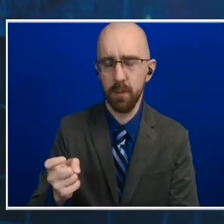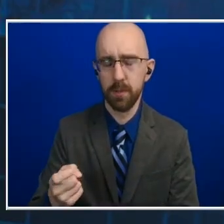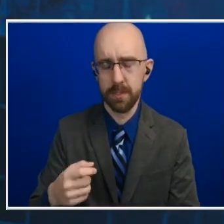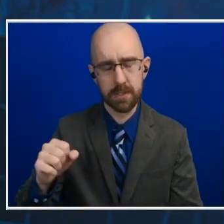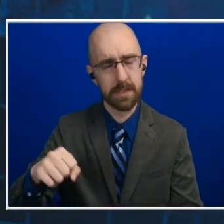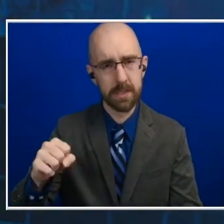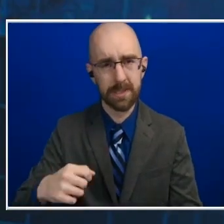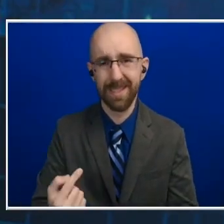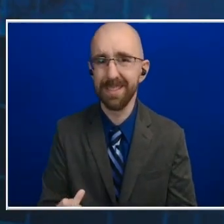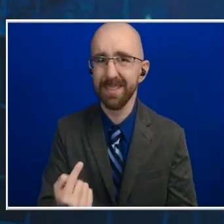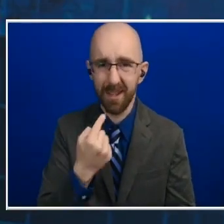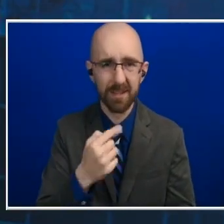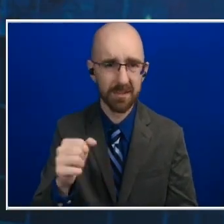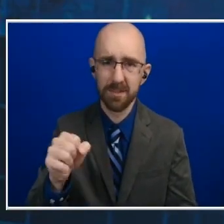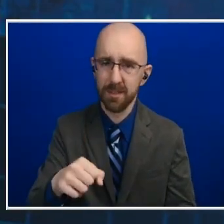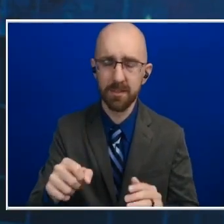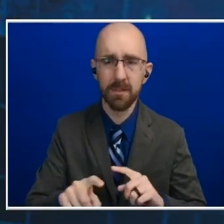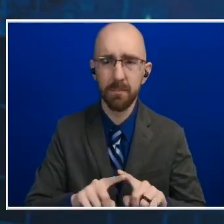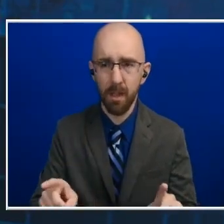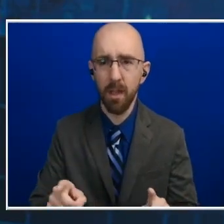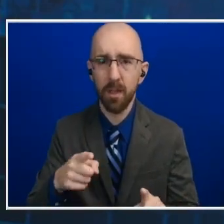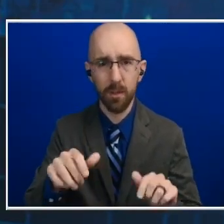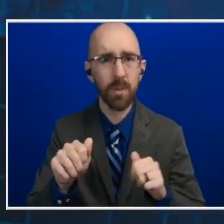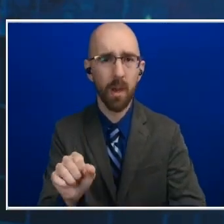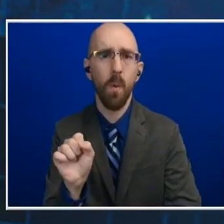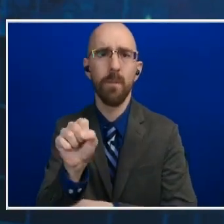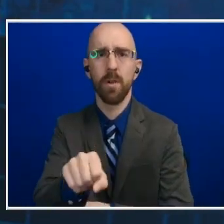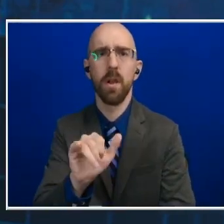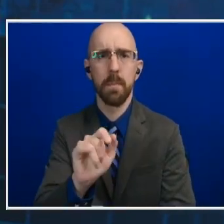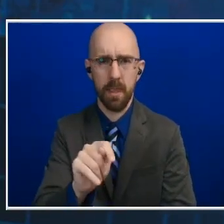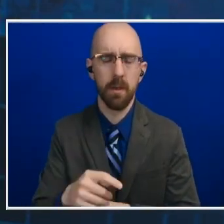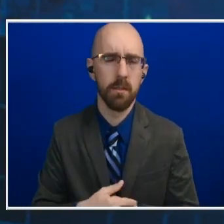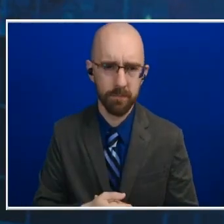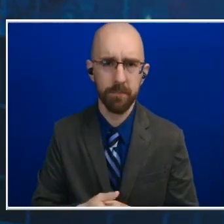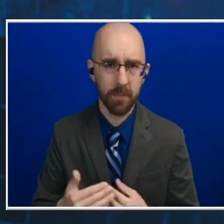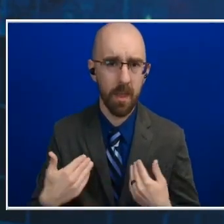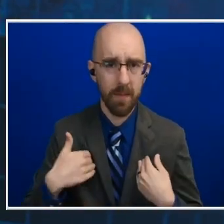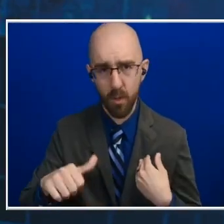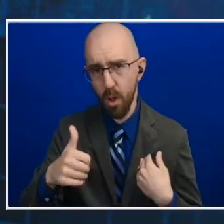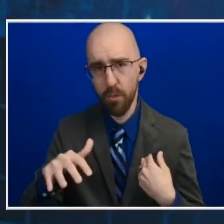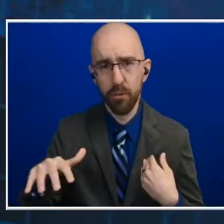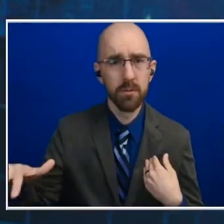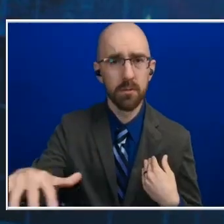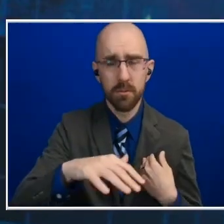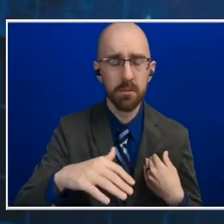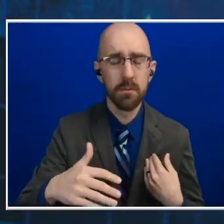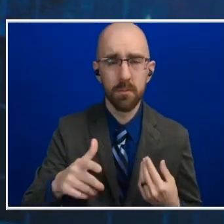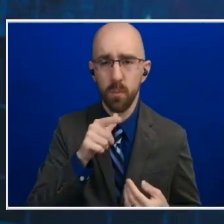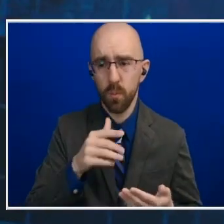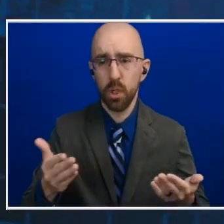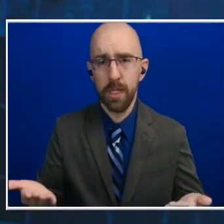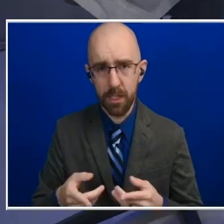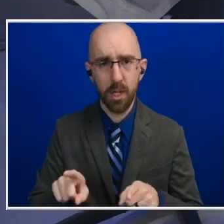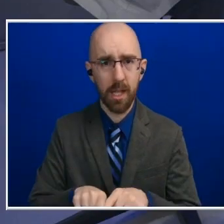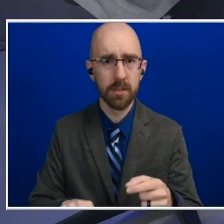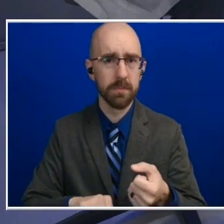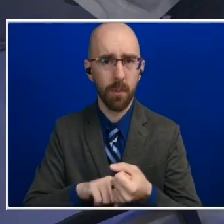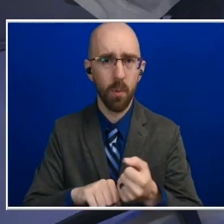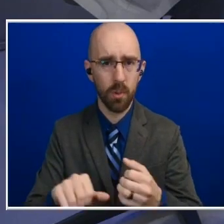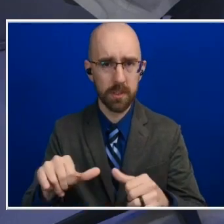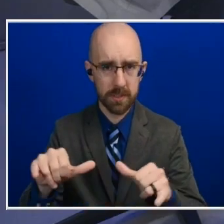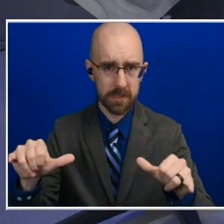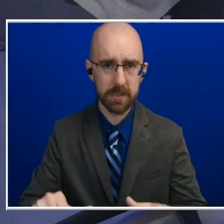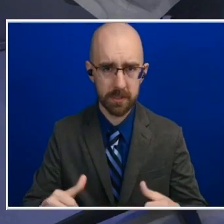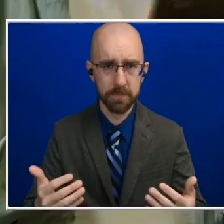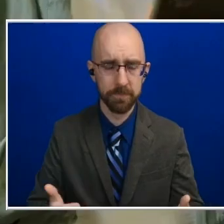but you can overcome it. And there are others out here that have, and we're here as a support system for you. Please send